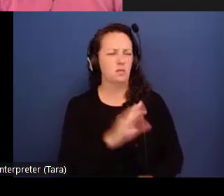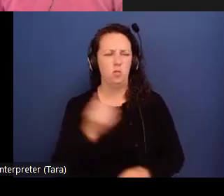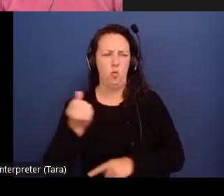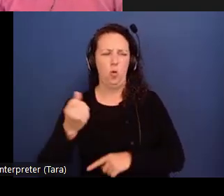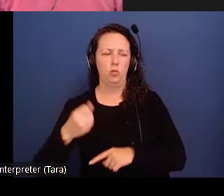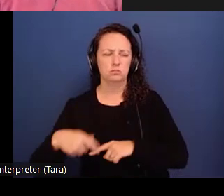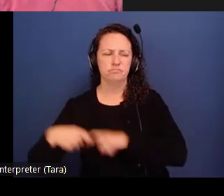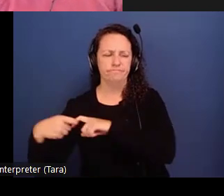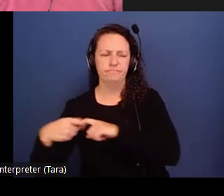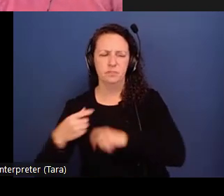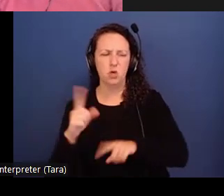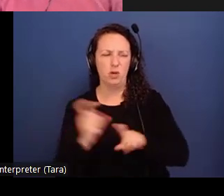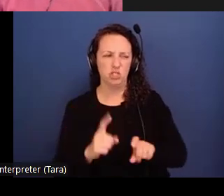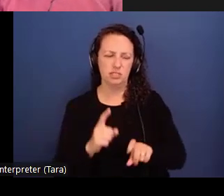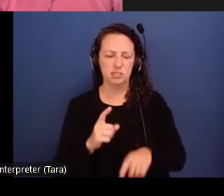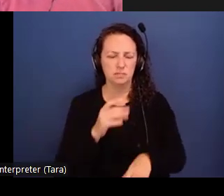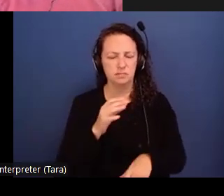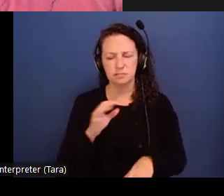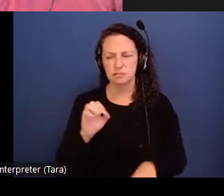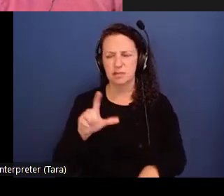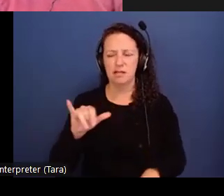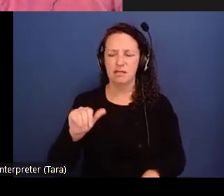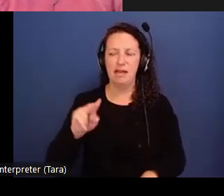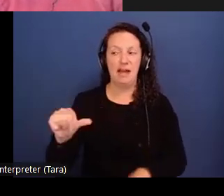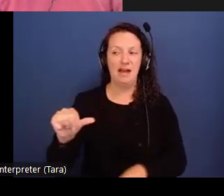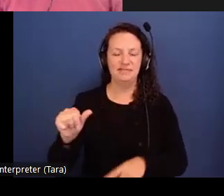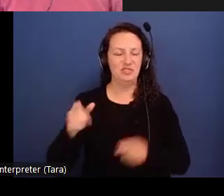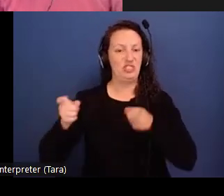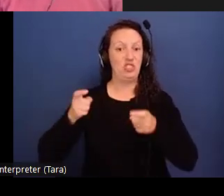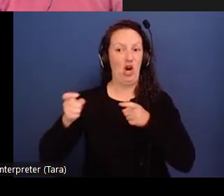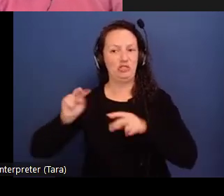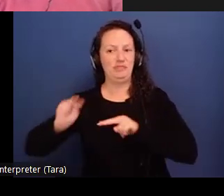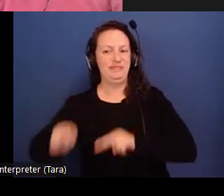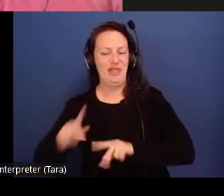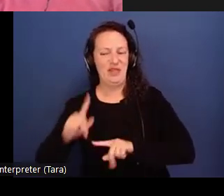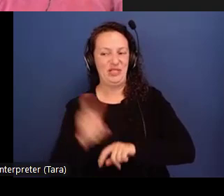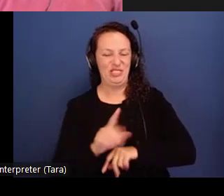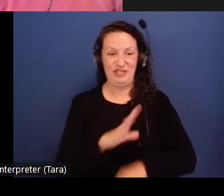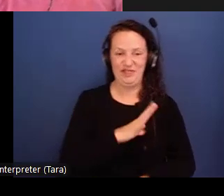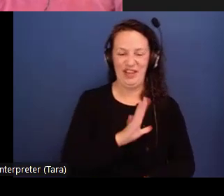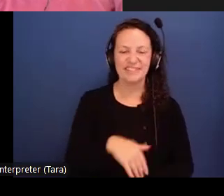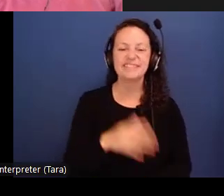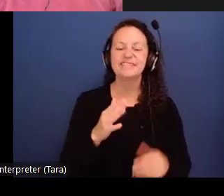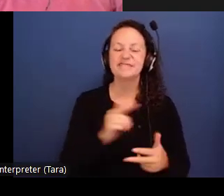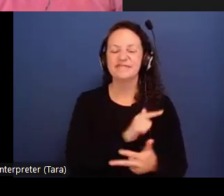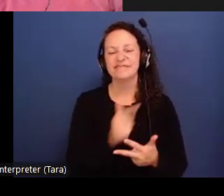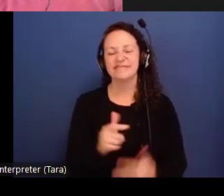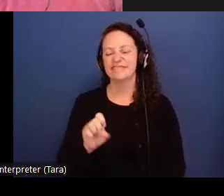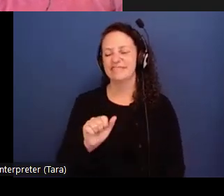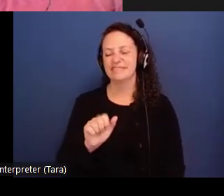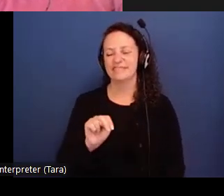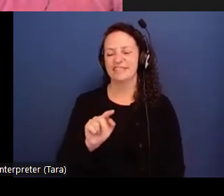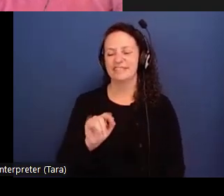Okay. Yeah. Elena's in charge of questions, so that's okay. Santiago, what about you? I